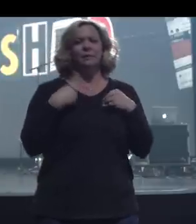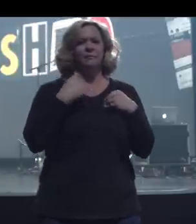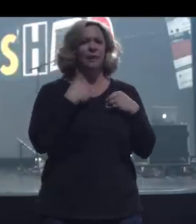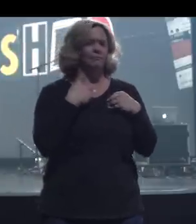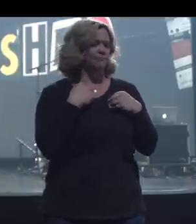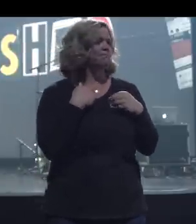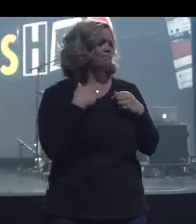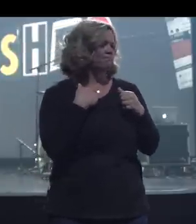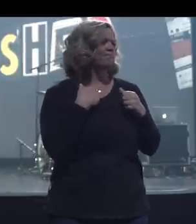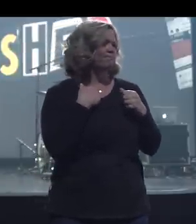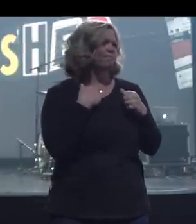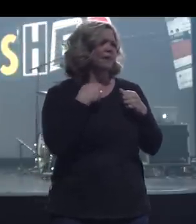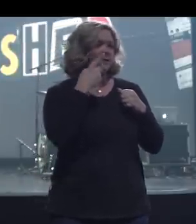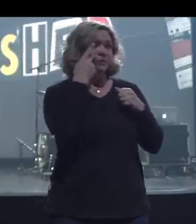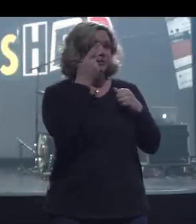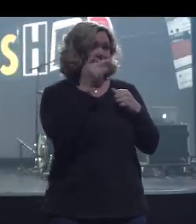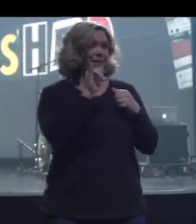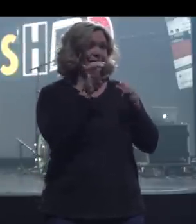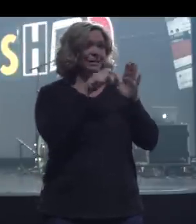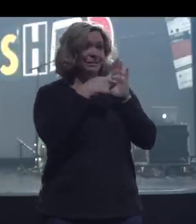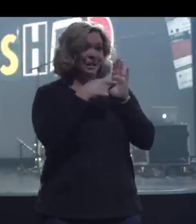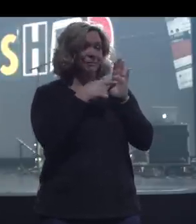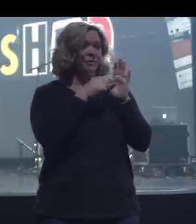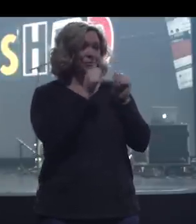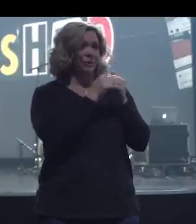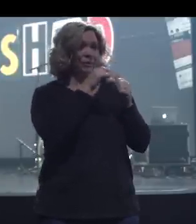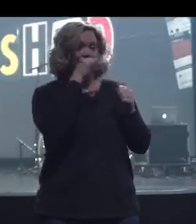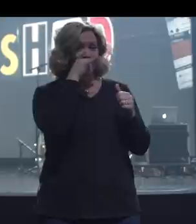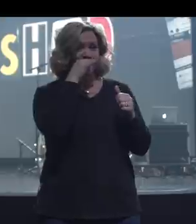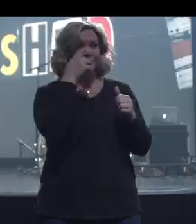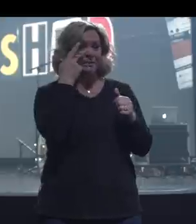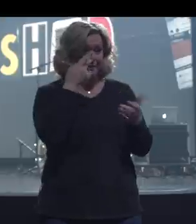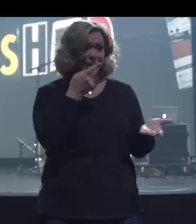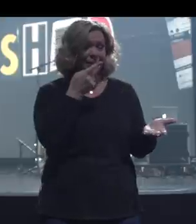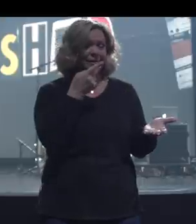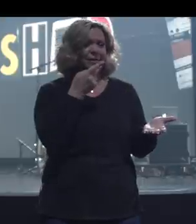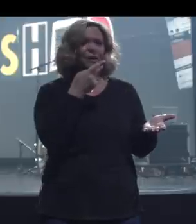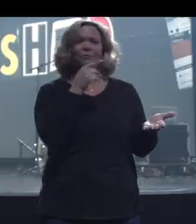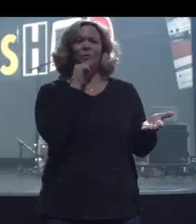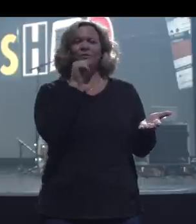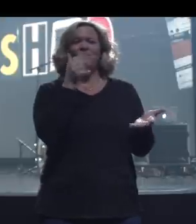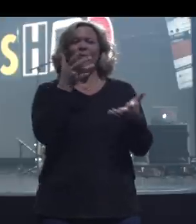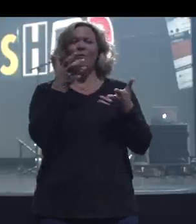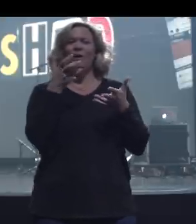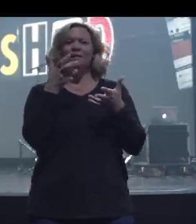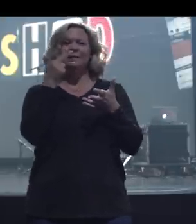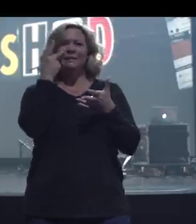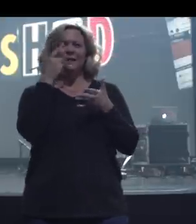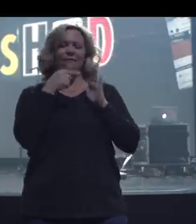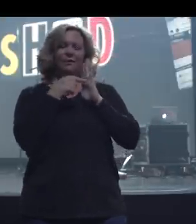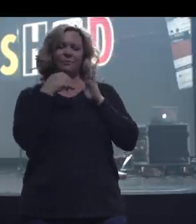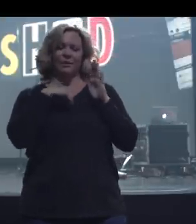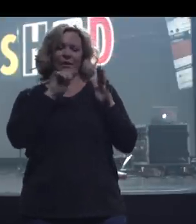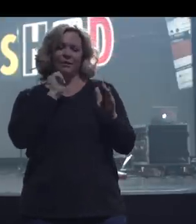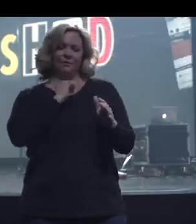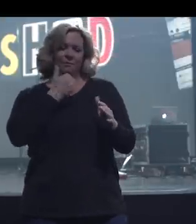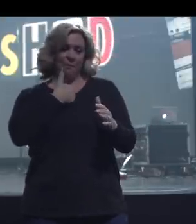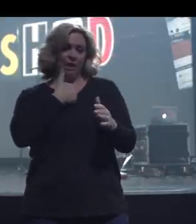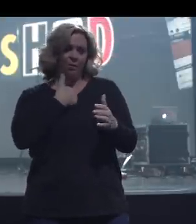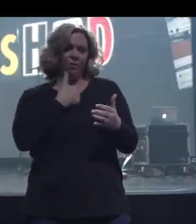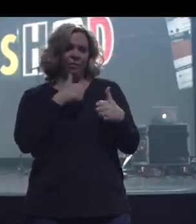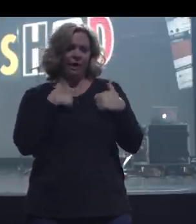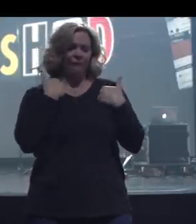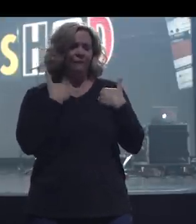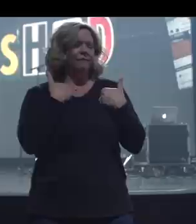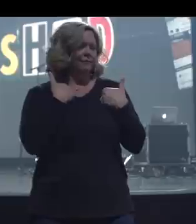And we look at that example with our kids and we see it. We don't want to look at the examples in our own hearts and lives. And I hear that and I think, I know